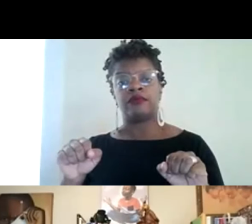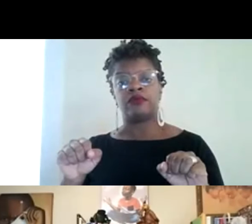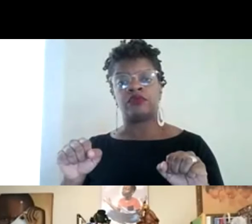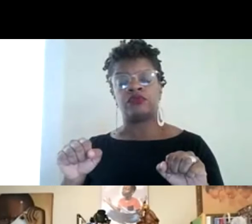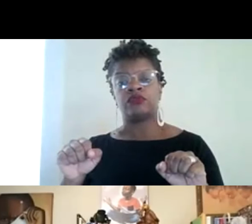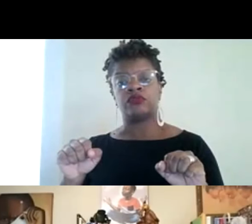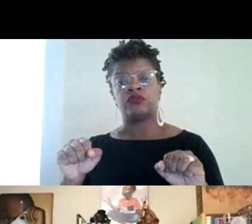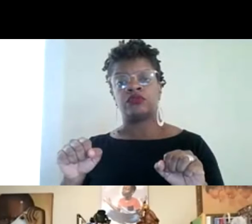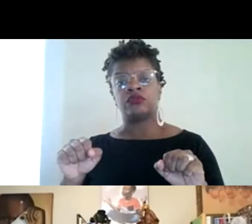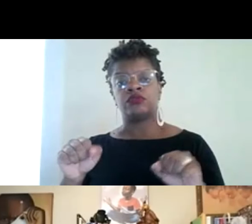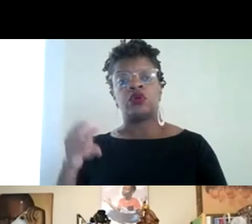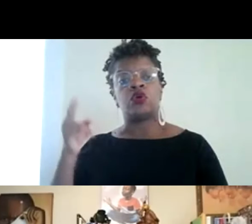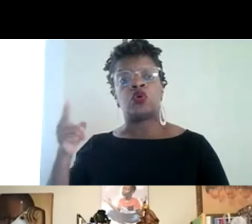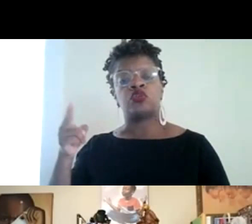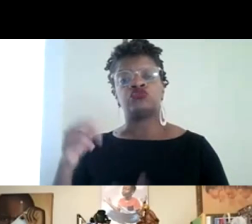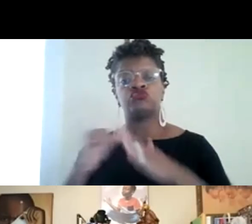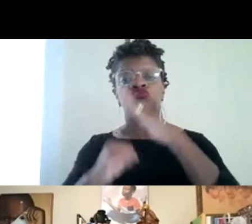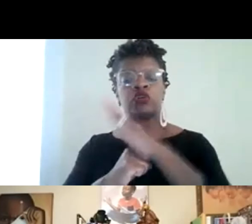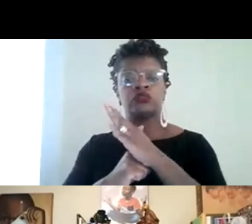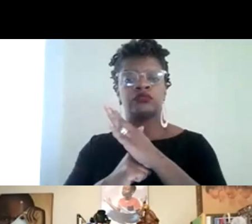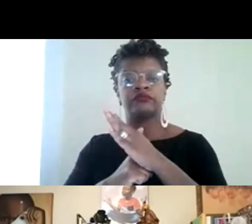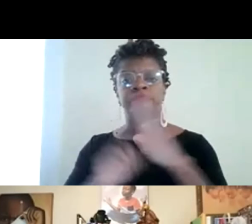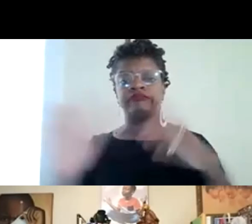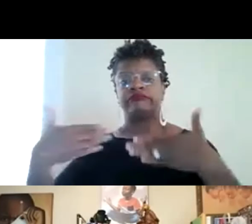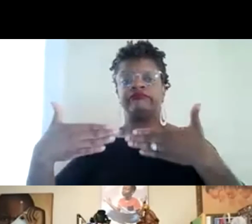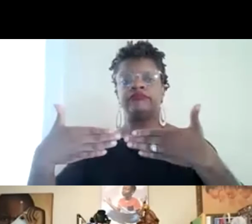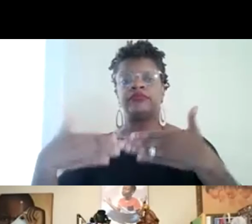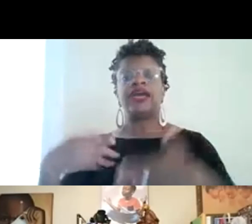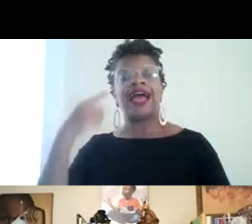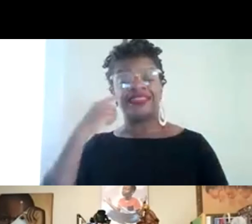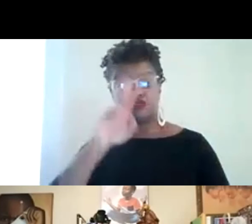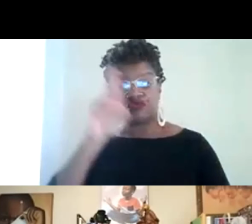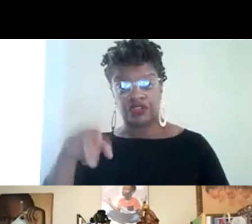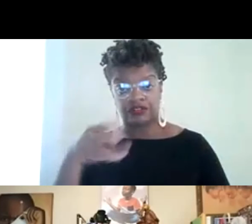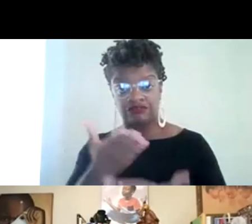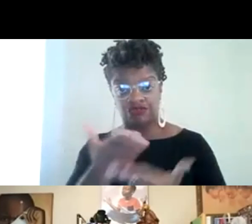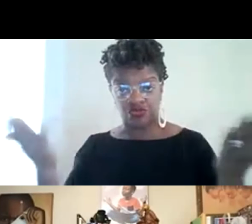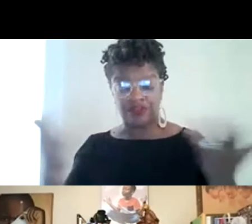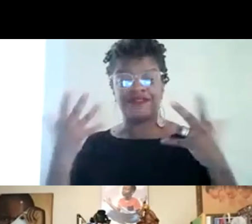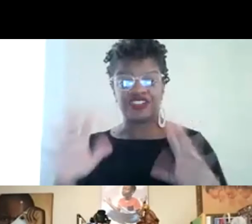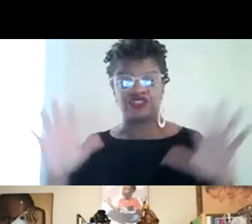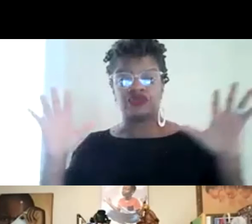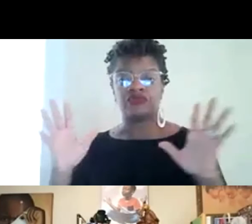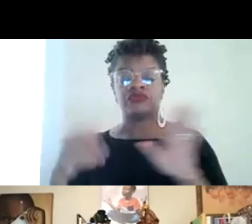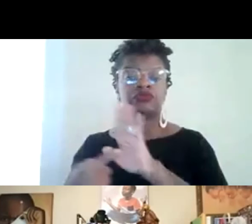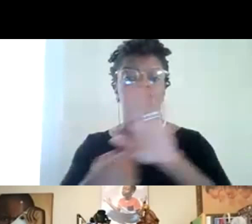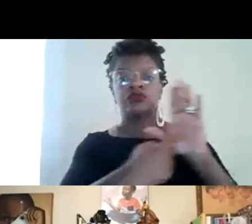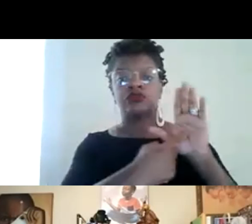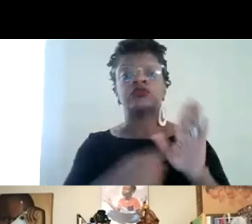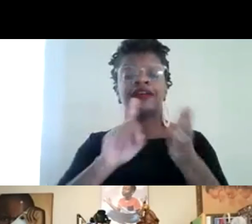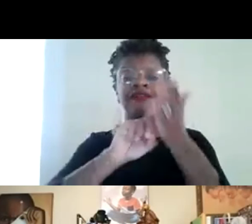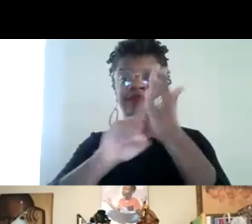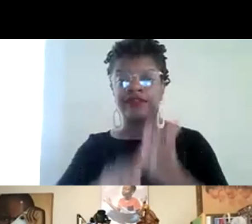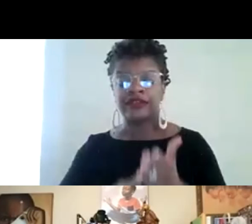to historical and structural barriers. And I think you've done that, Rochester, by investigating, examining,